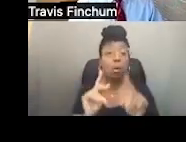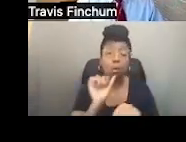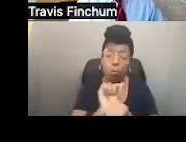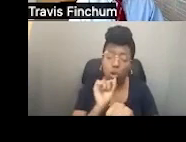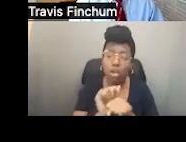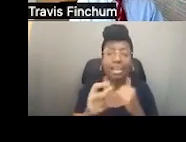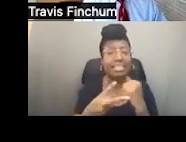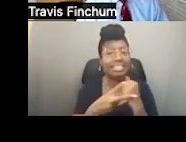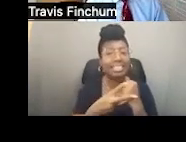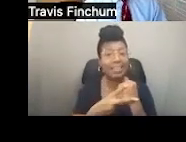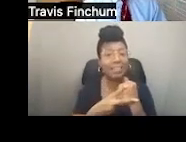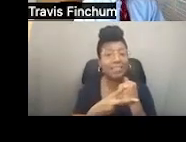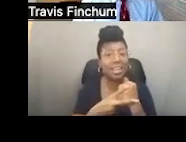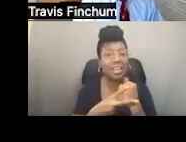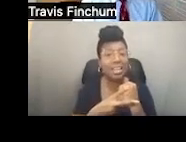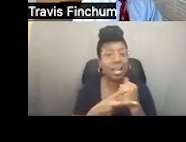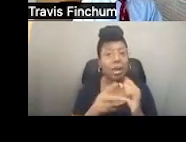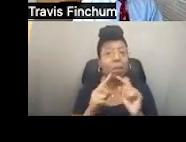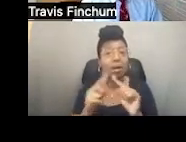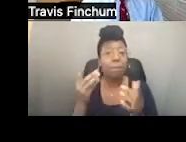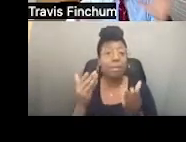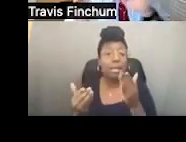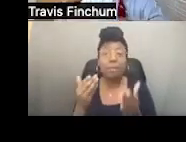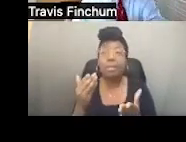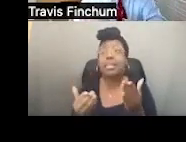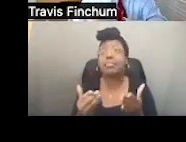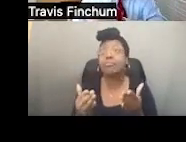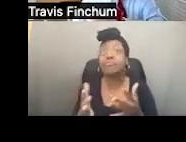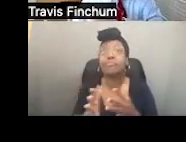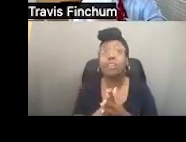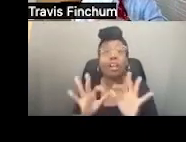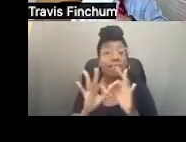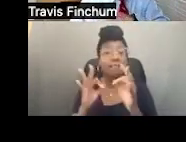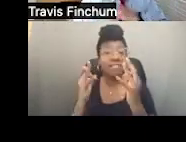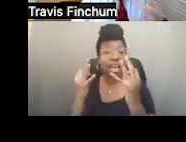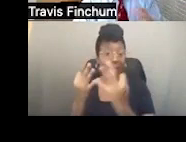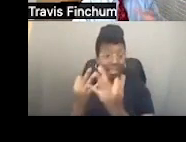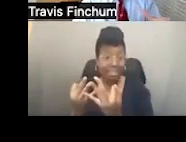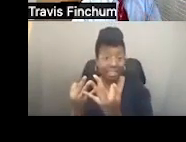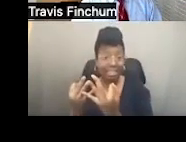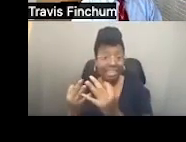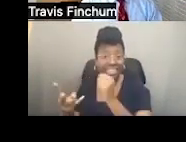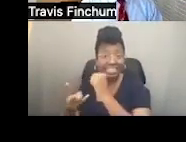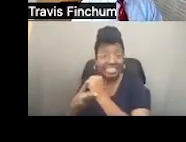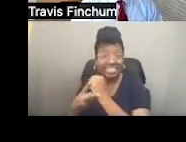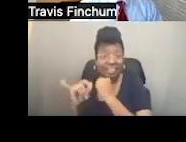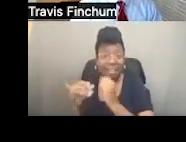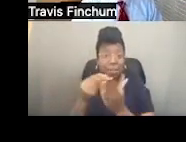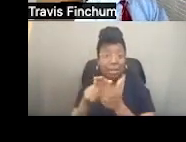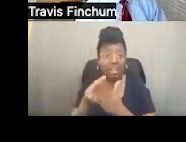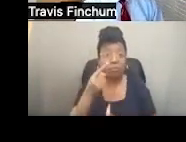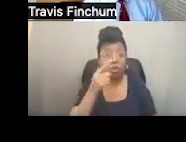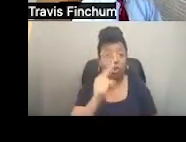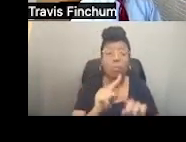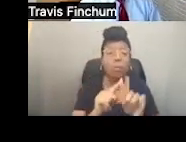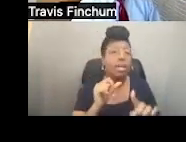maybe there was an inheritance that wasn't planned correctly. So it was someone else's money, but it didn't get properly put into